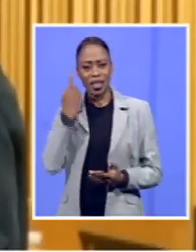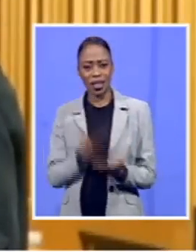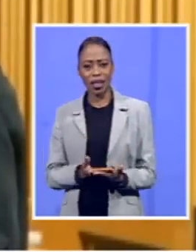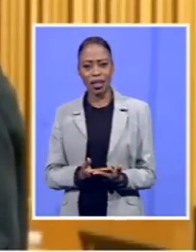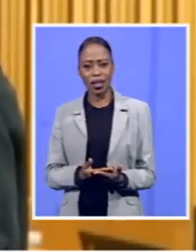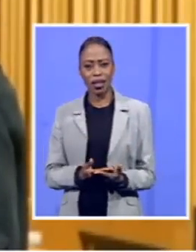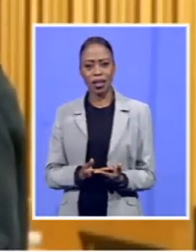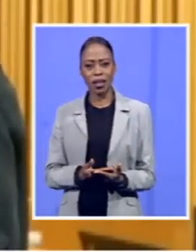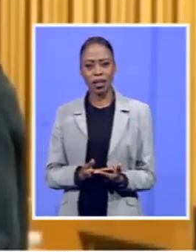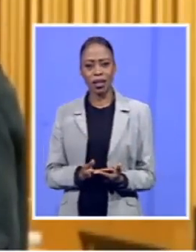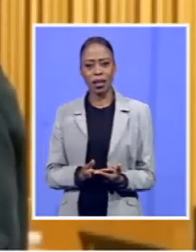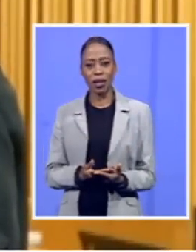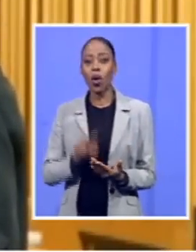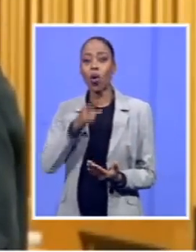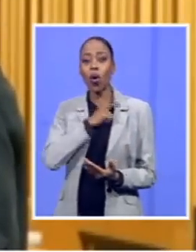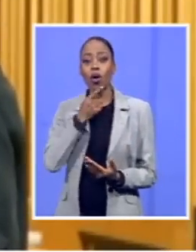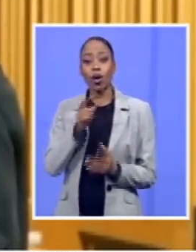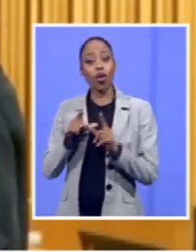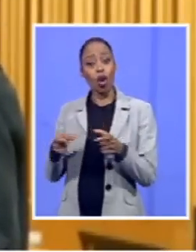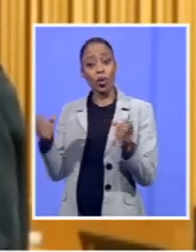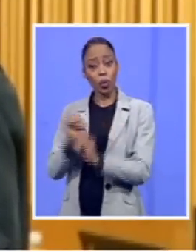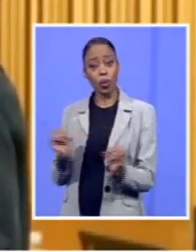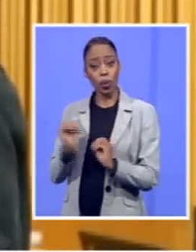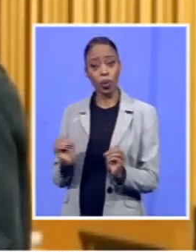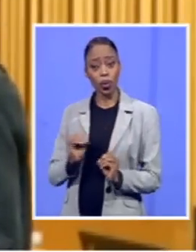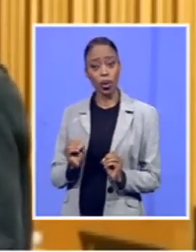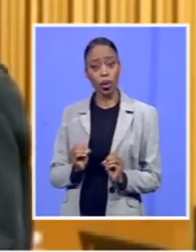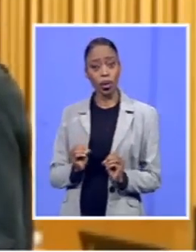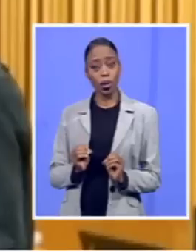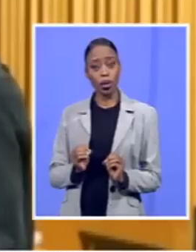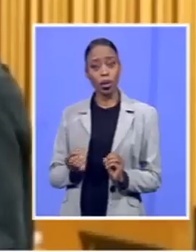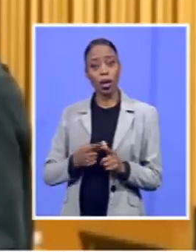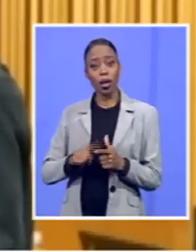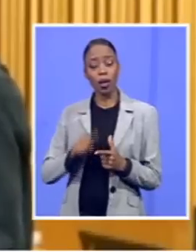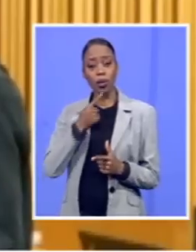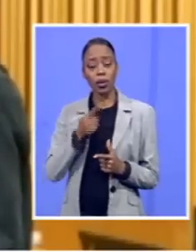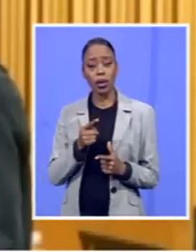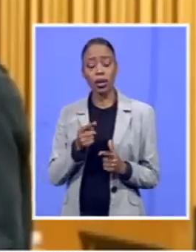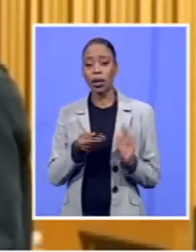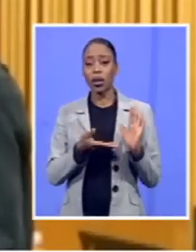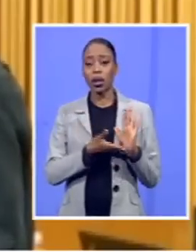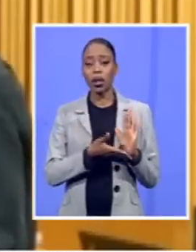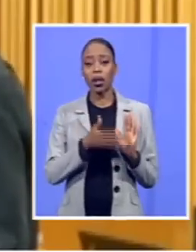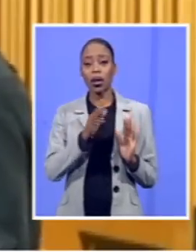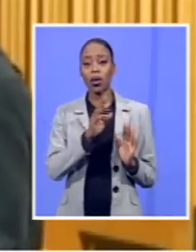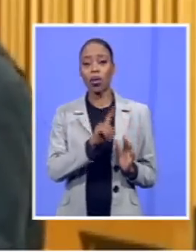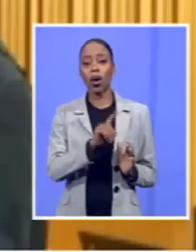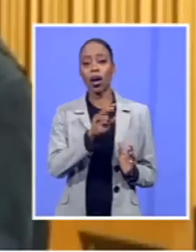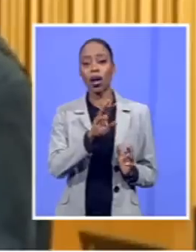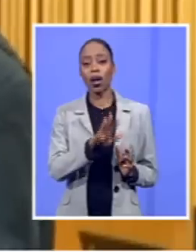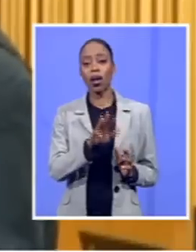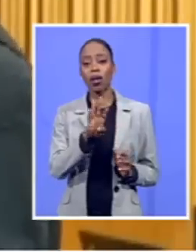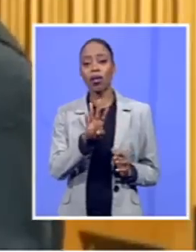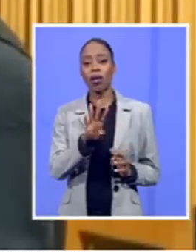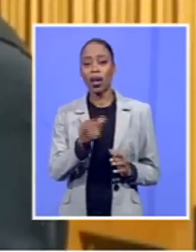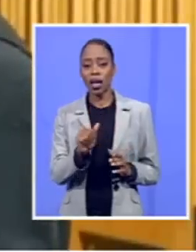is not, because there is no committee, the fair that is contemplated in section 193A. Yes, there isn't.